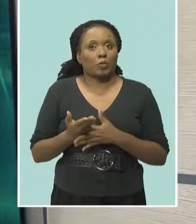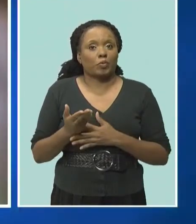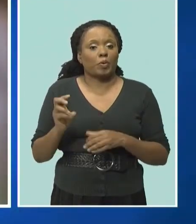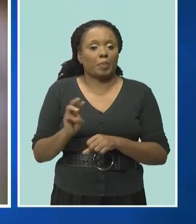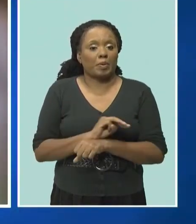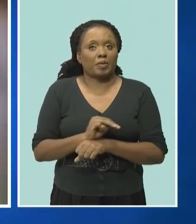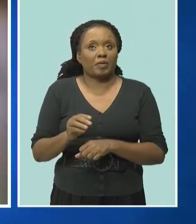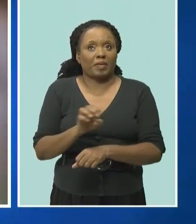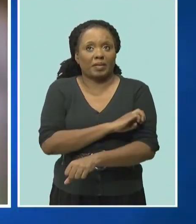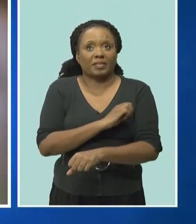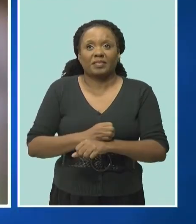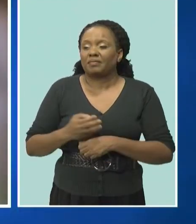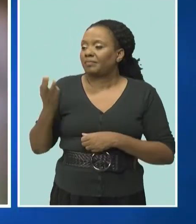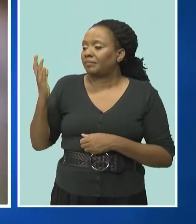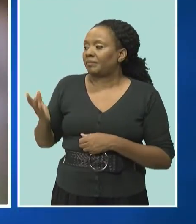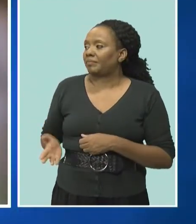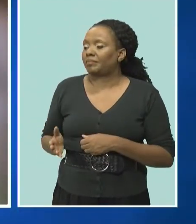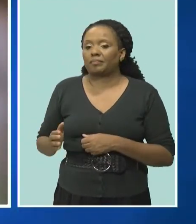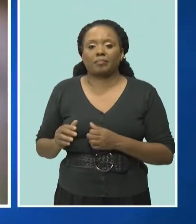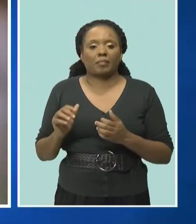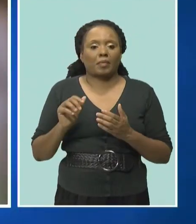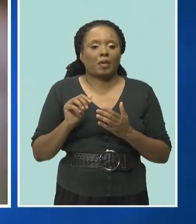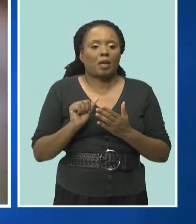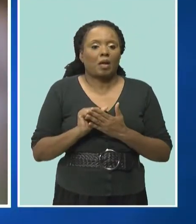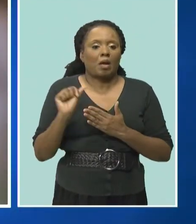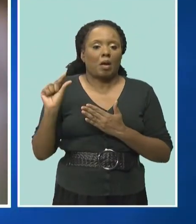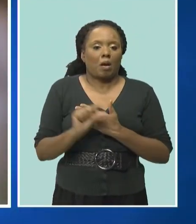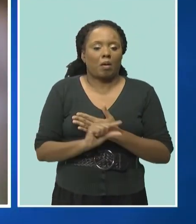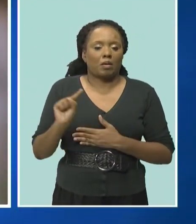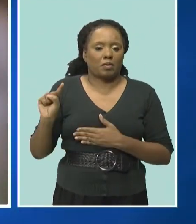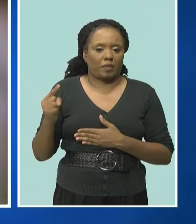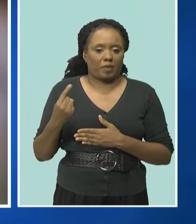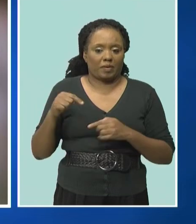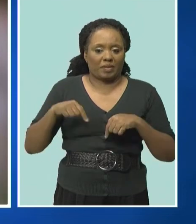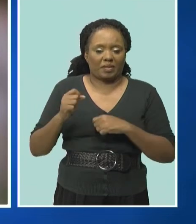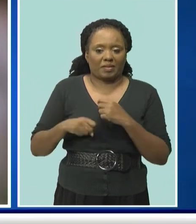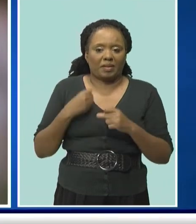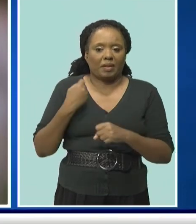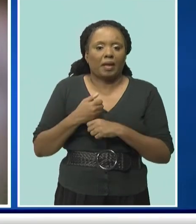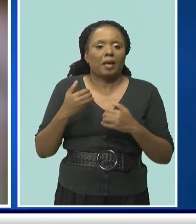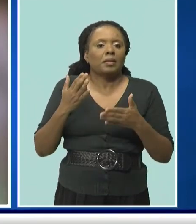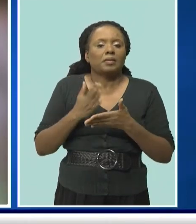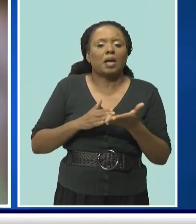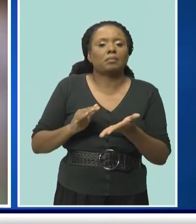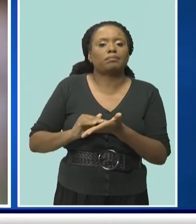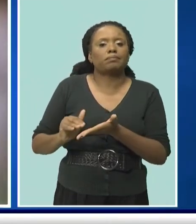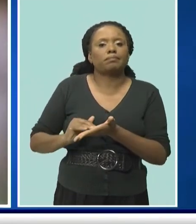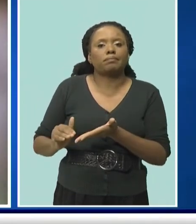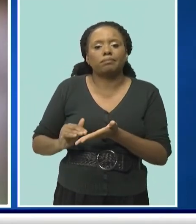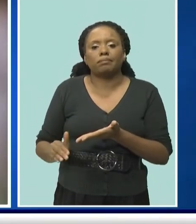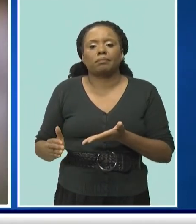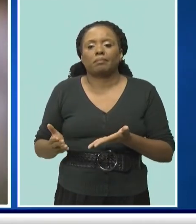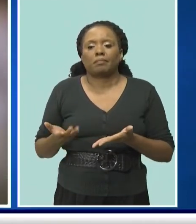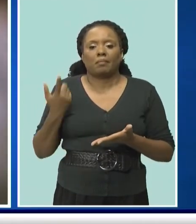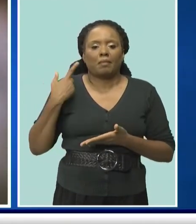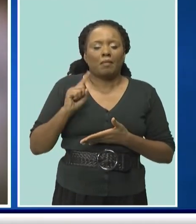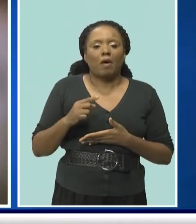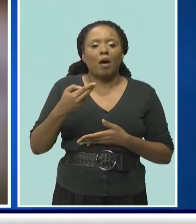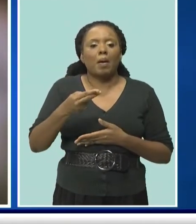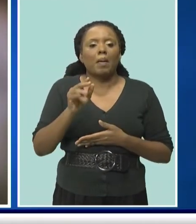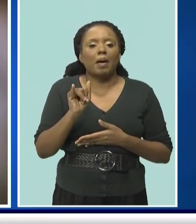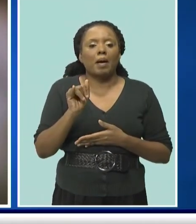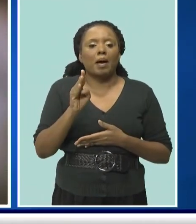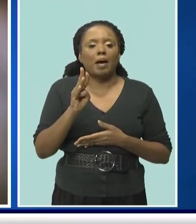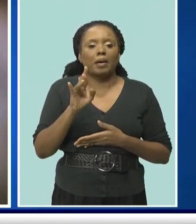Effective the 1st of August, some concessions were given then on hybrid vehicles, even though it was not as much as what was given